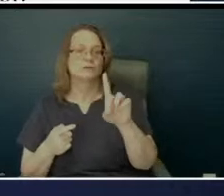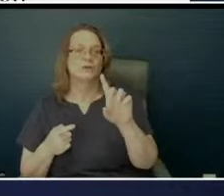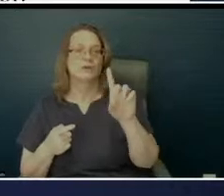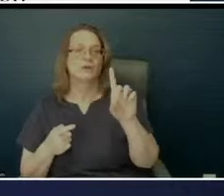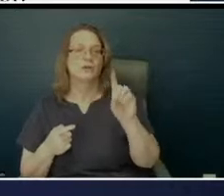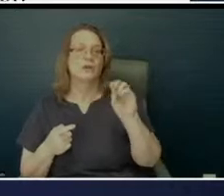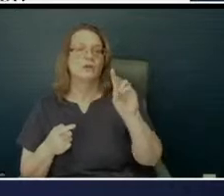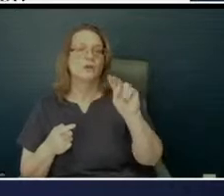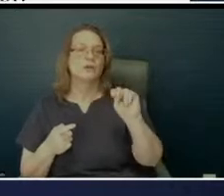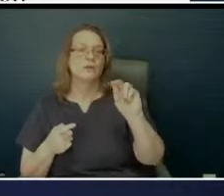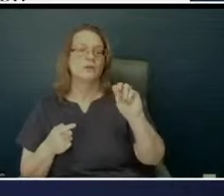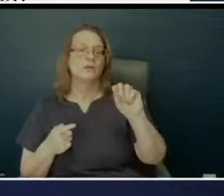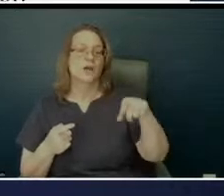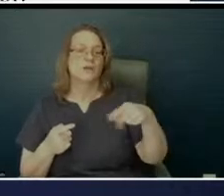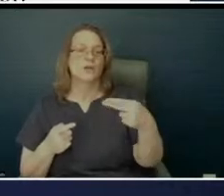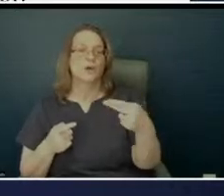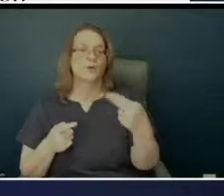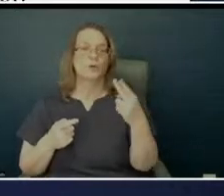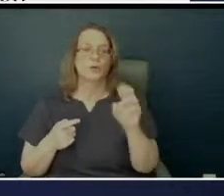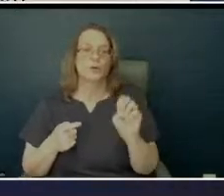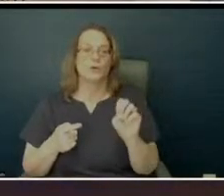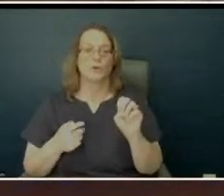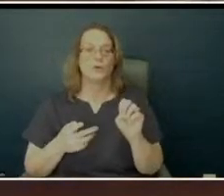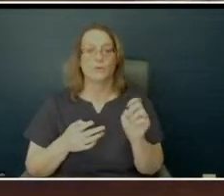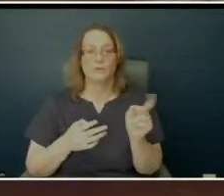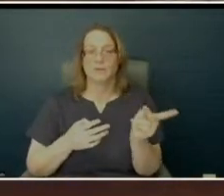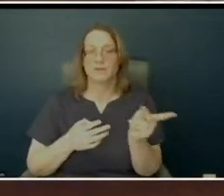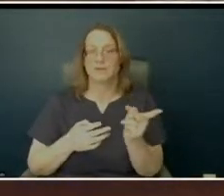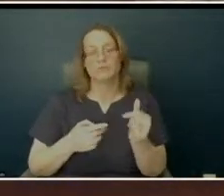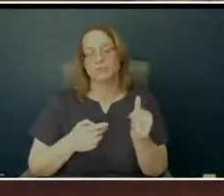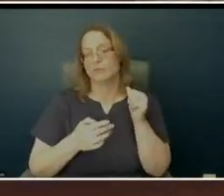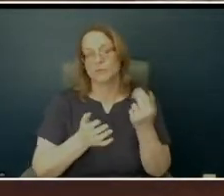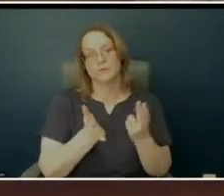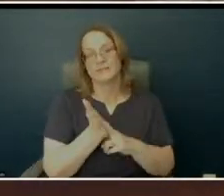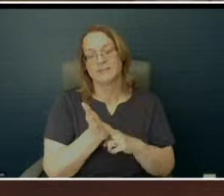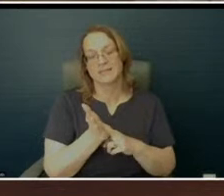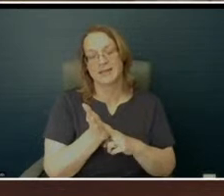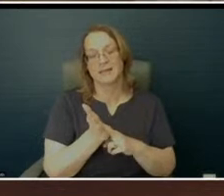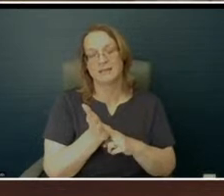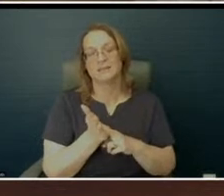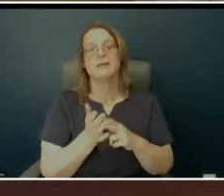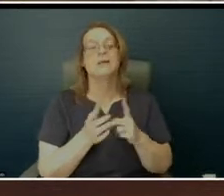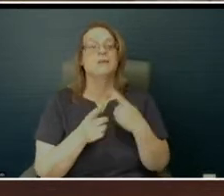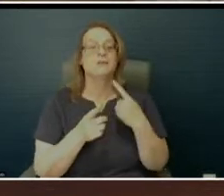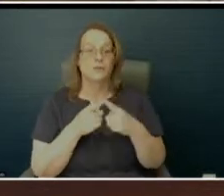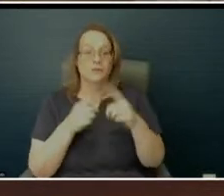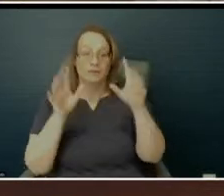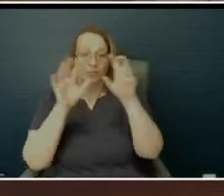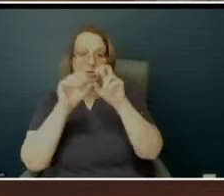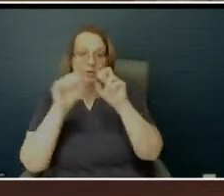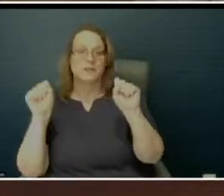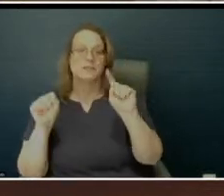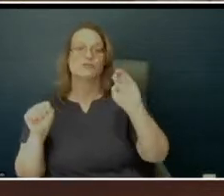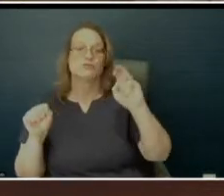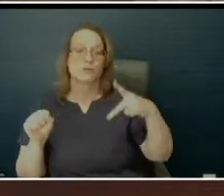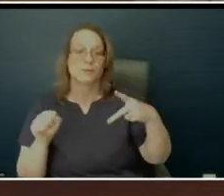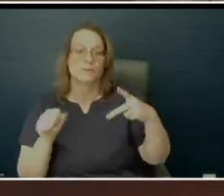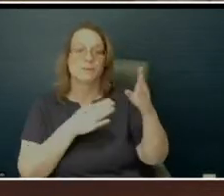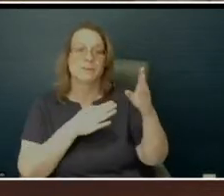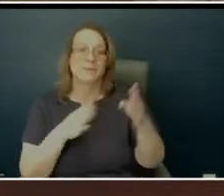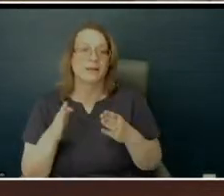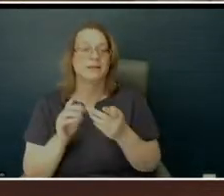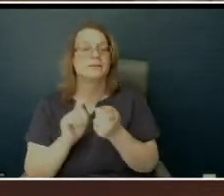neither Mr. Rosen nor Mr. Donahue would sign this letter, President Trump's plan necessarily changed. As you will hear